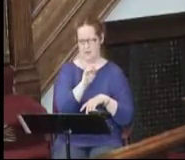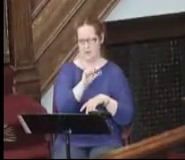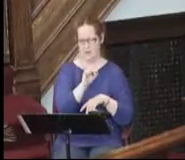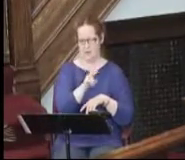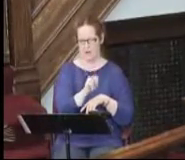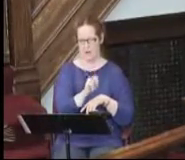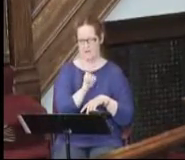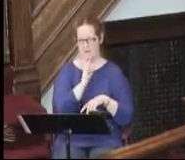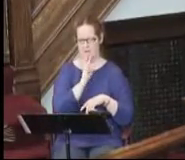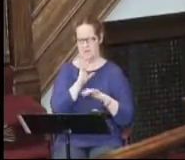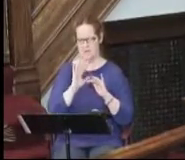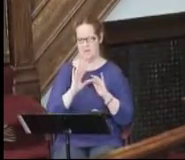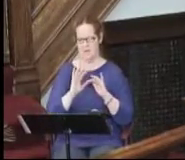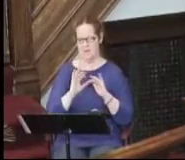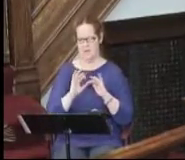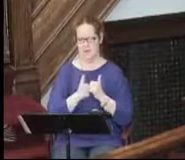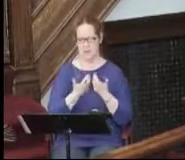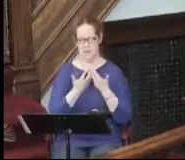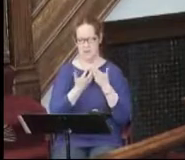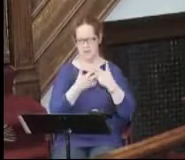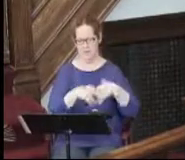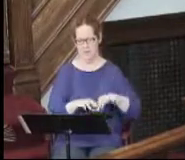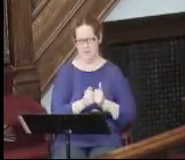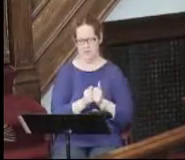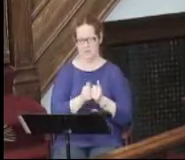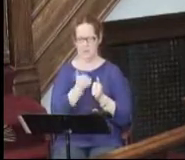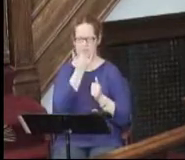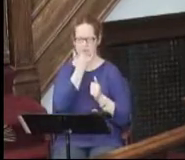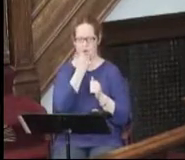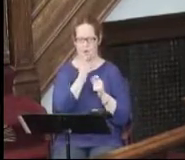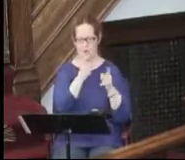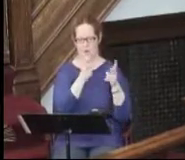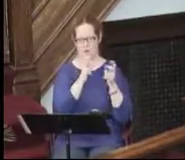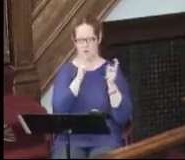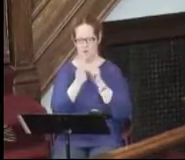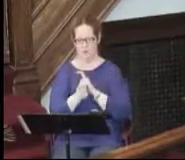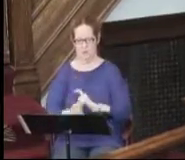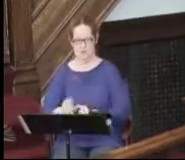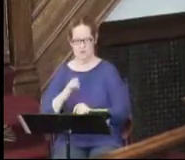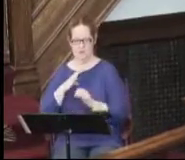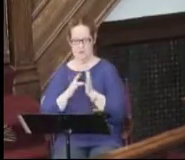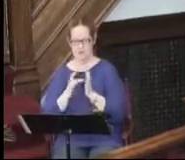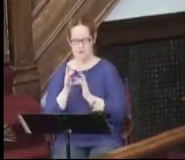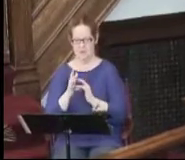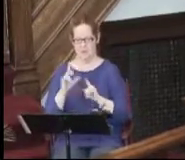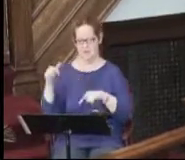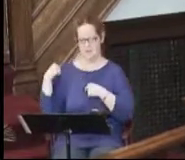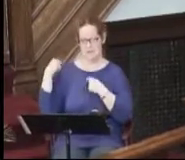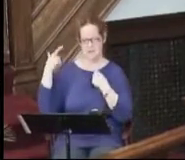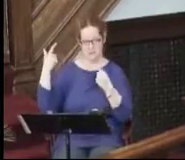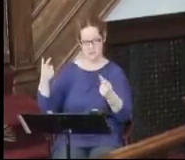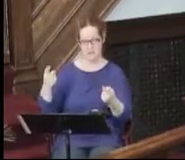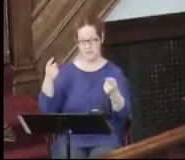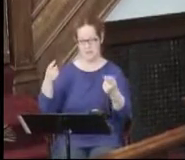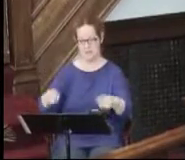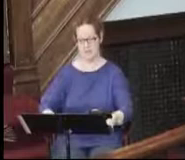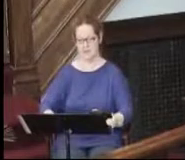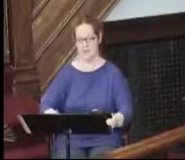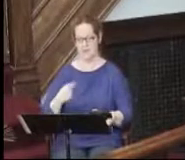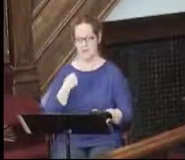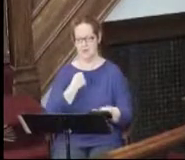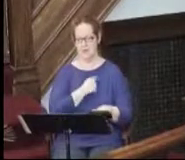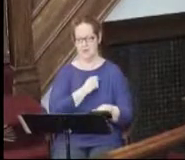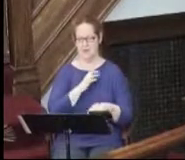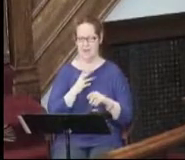how we've gotten it wrong in terms of our interpretation of Jesus. He says this, "Since then, we have been subjected